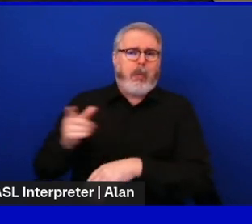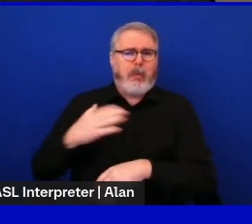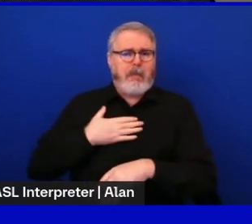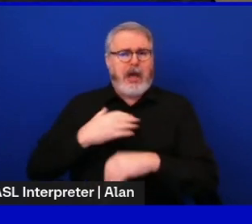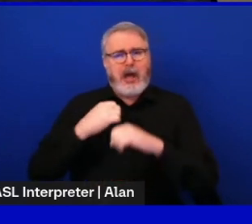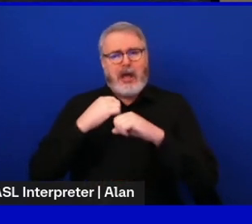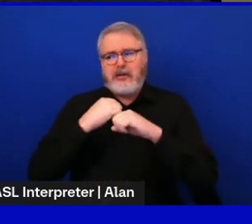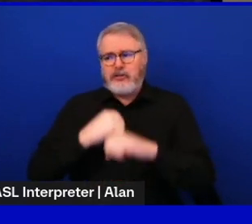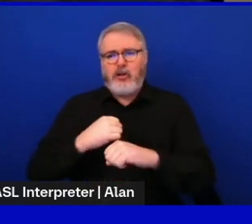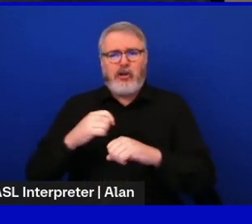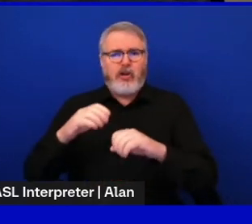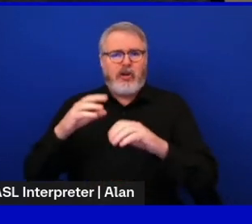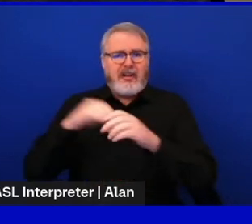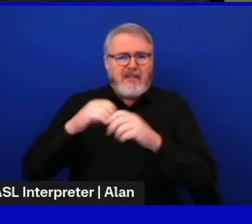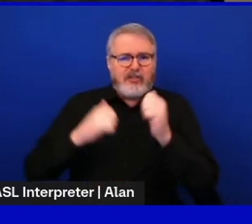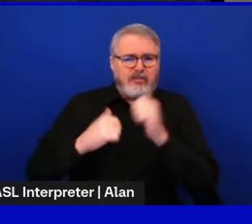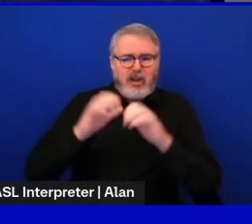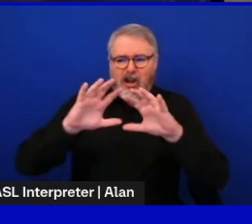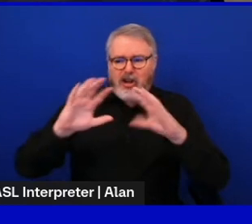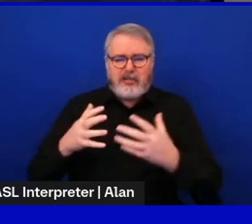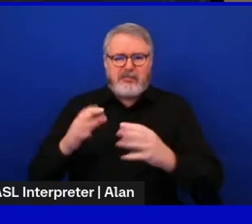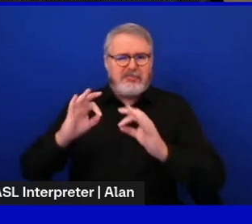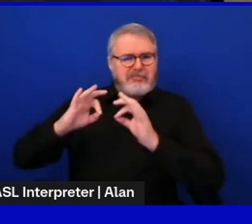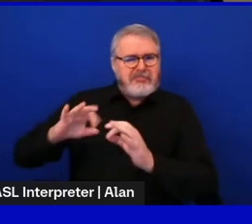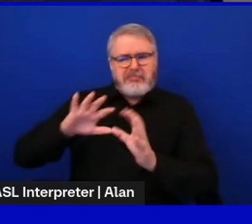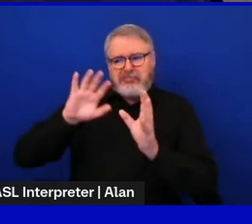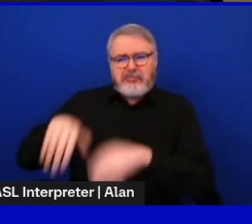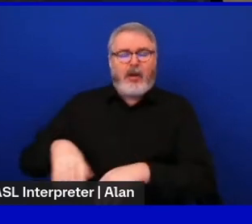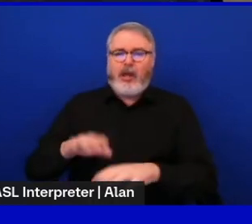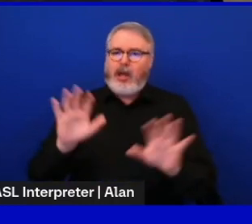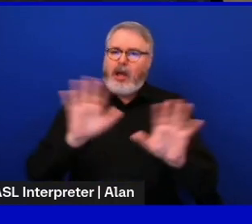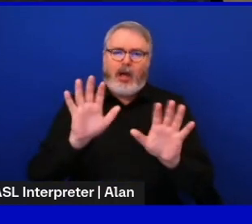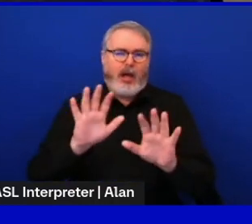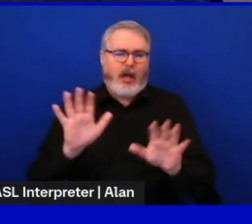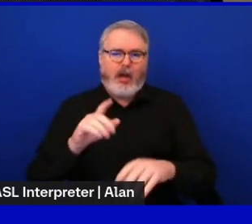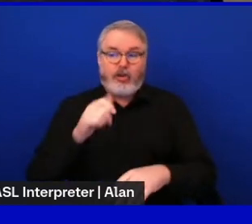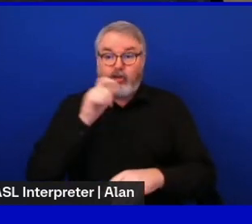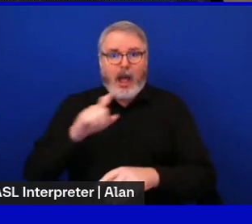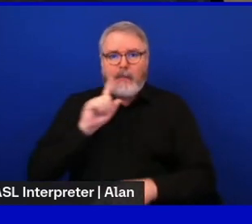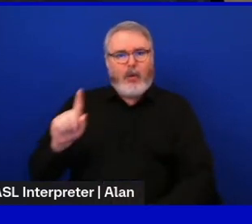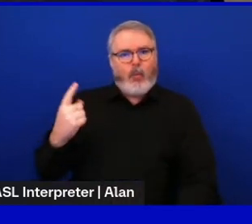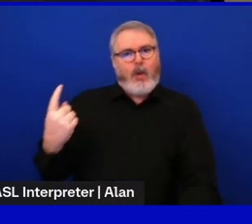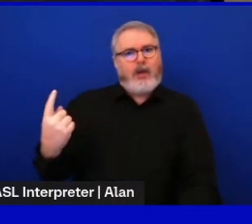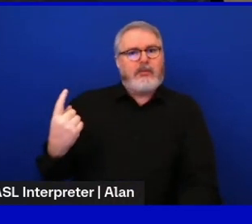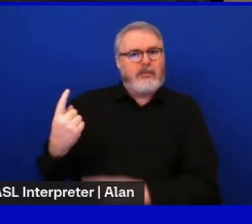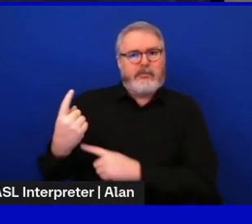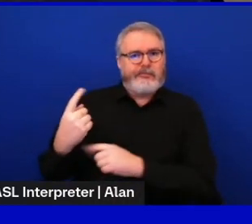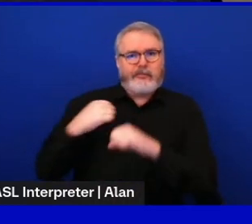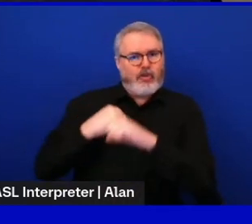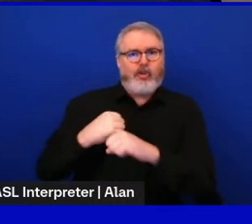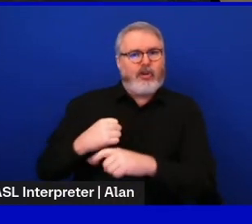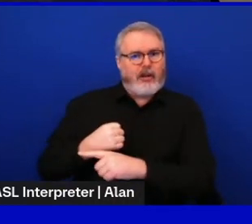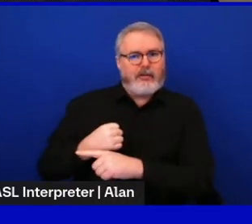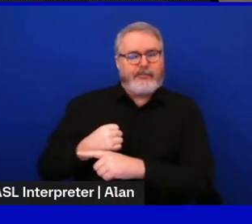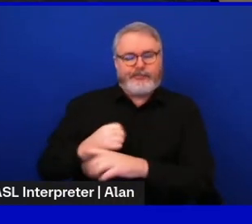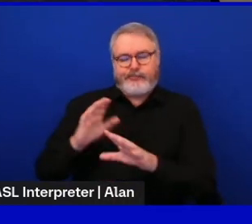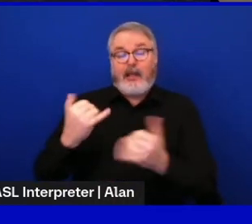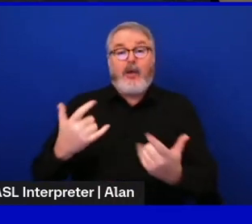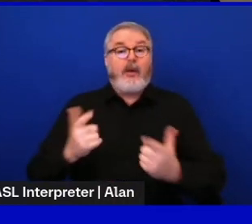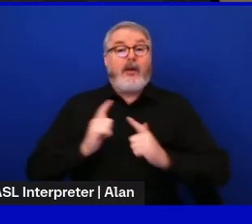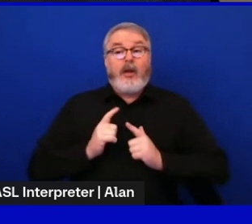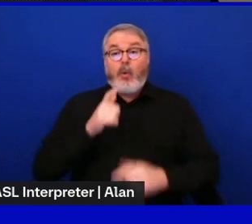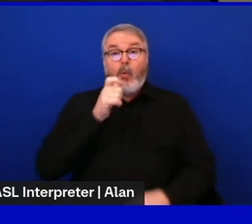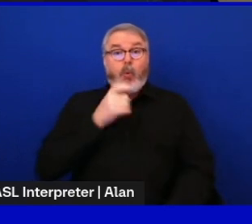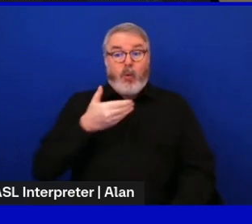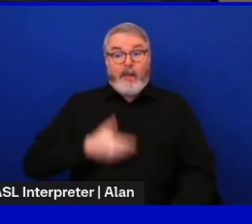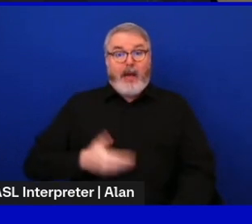through obscurity, because that should never be your only kind of security mechanism in place. So who am I? Why am I